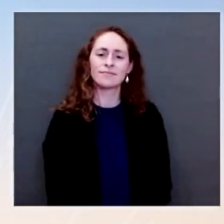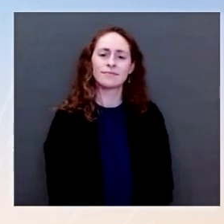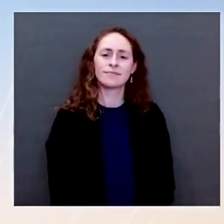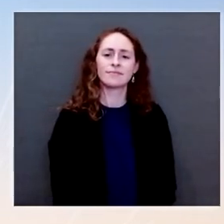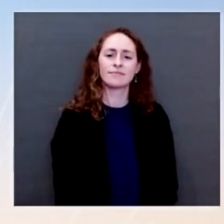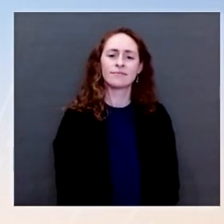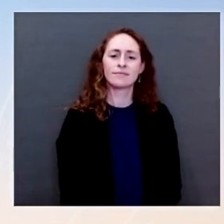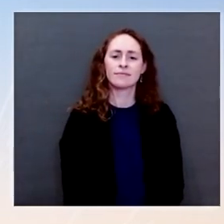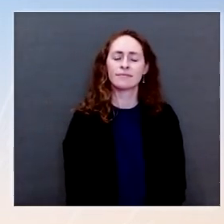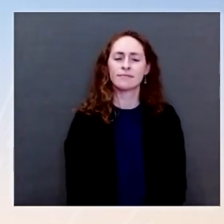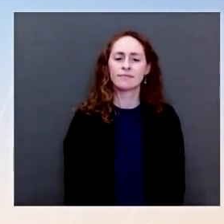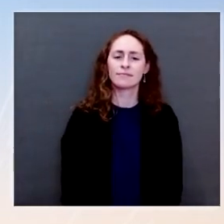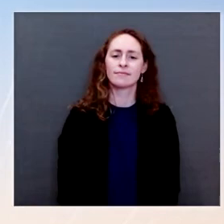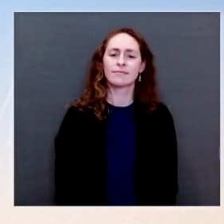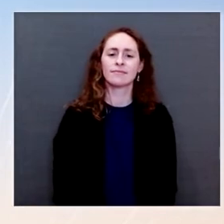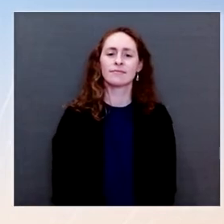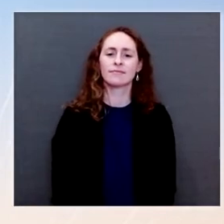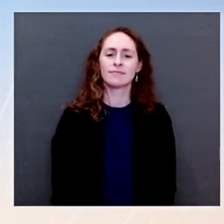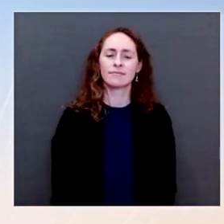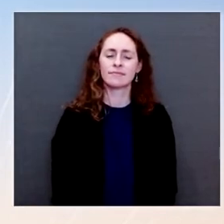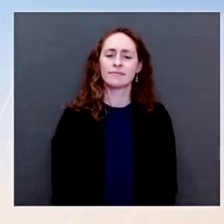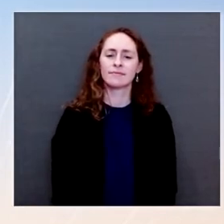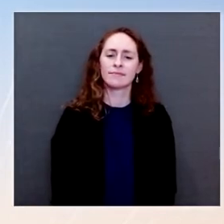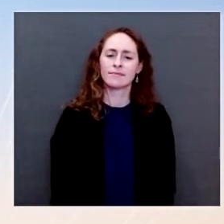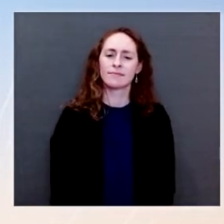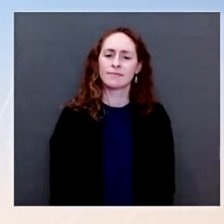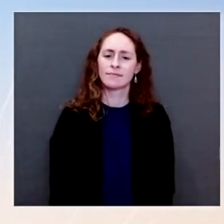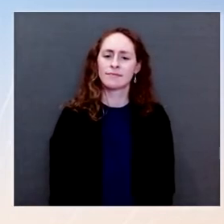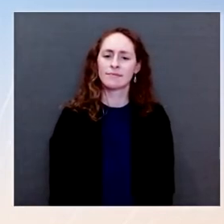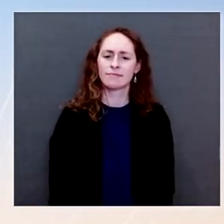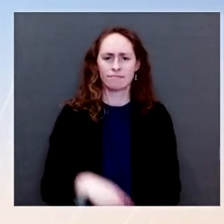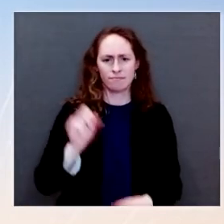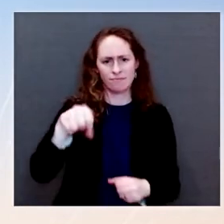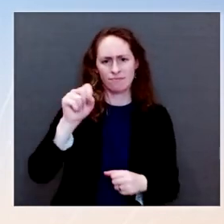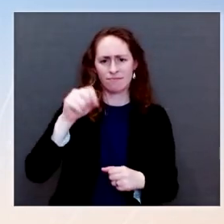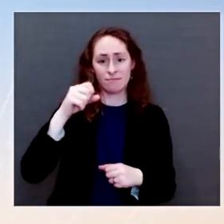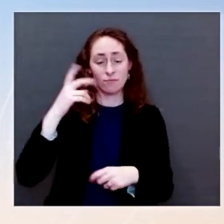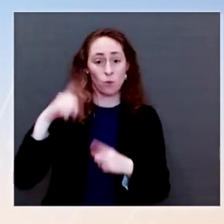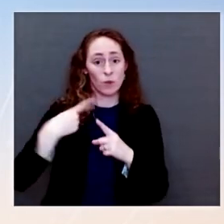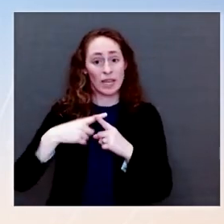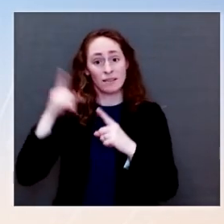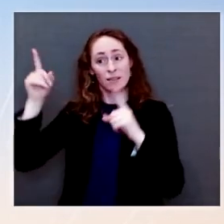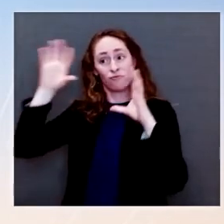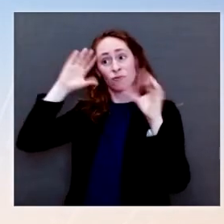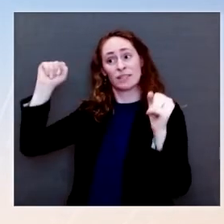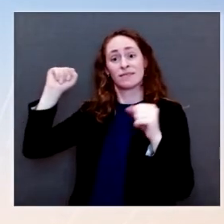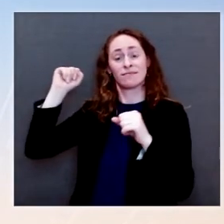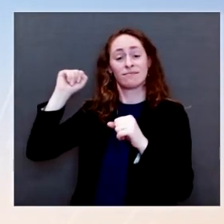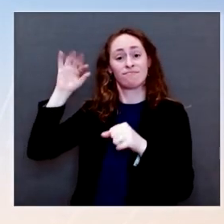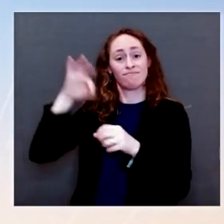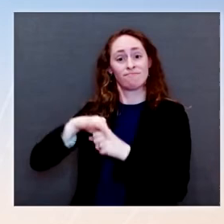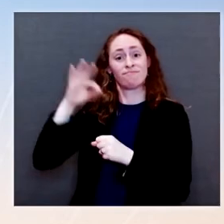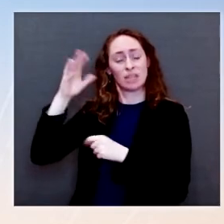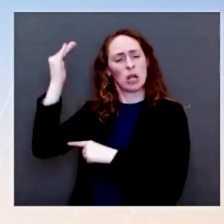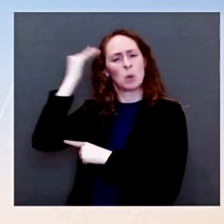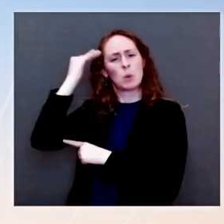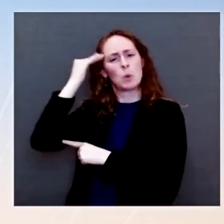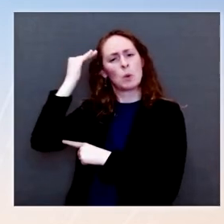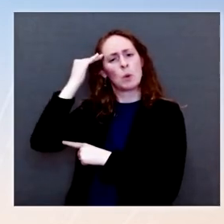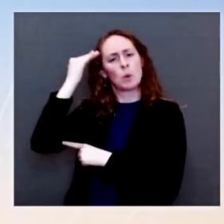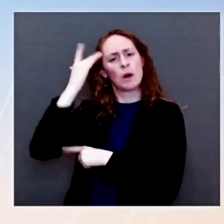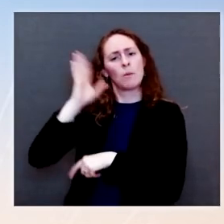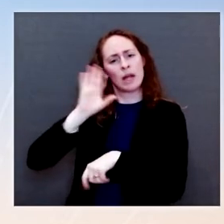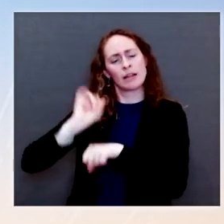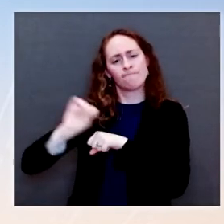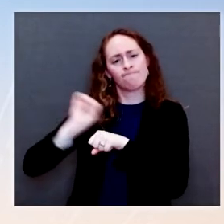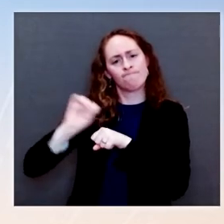his agenda, and it has been. Shifting gears on one other Yeah. question. Besides Build Back Better, Yeah. what legislation realistically